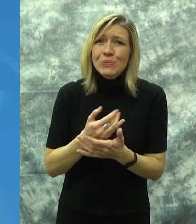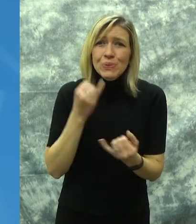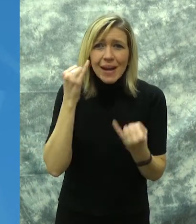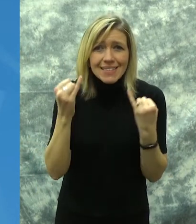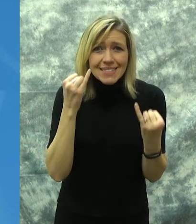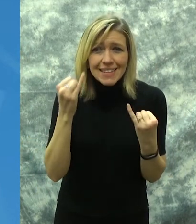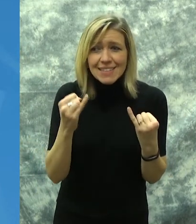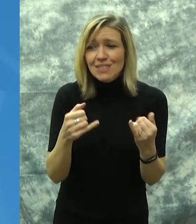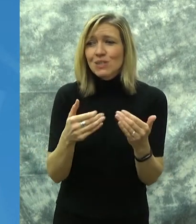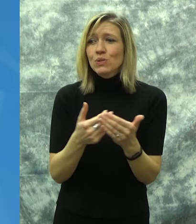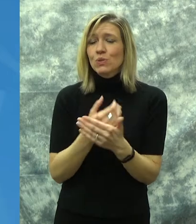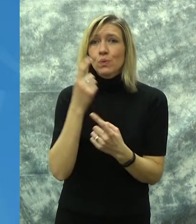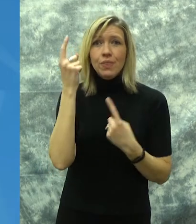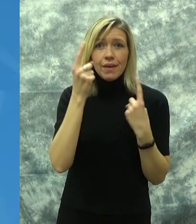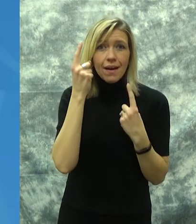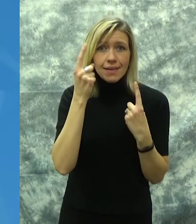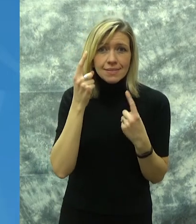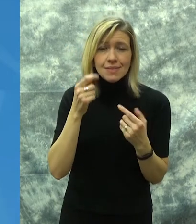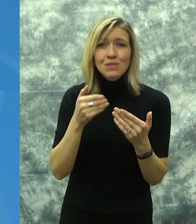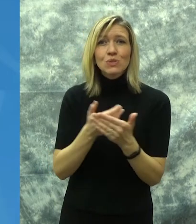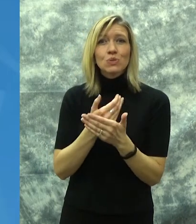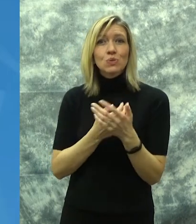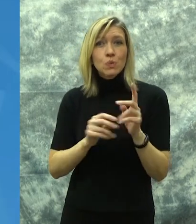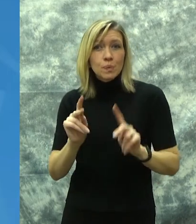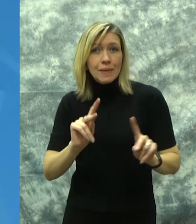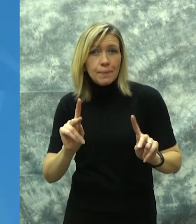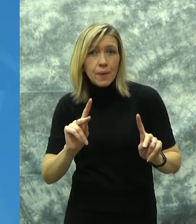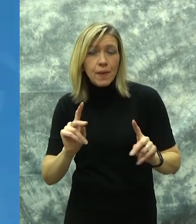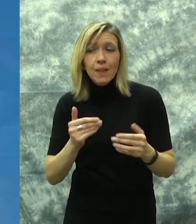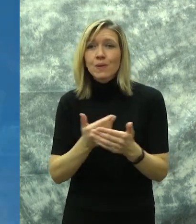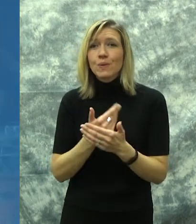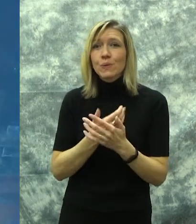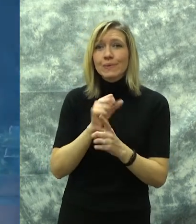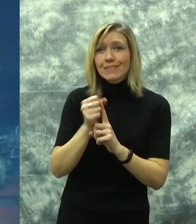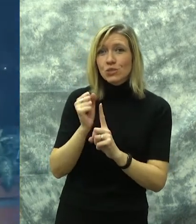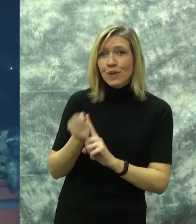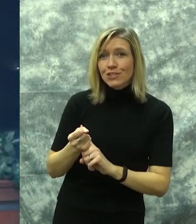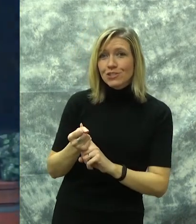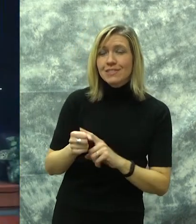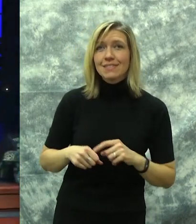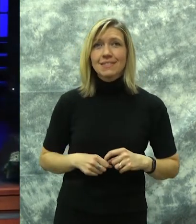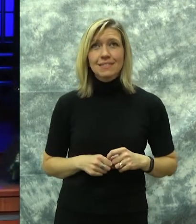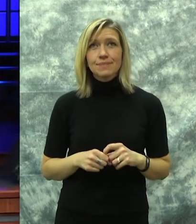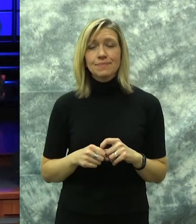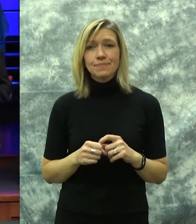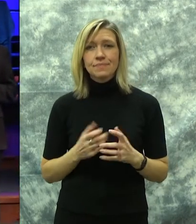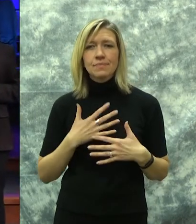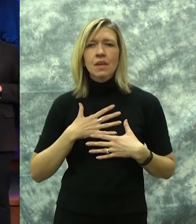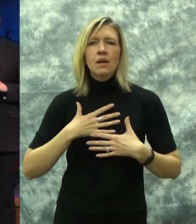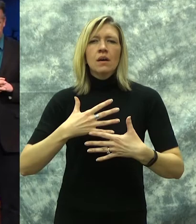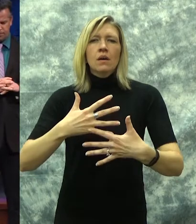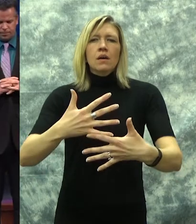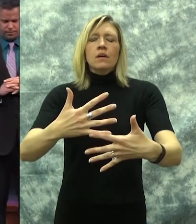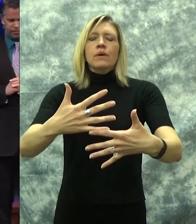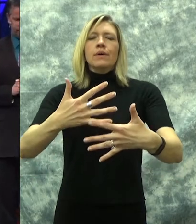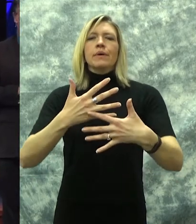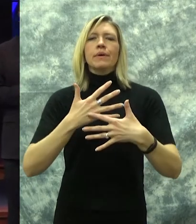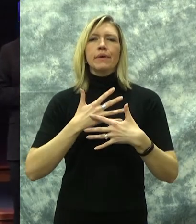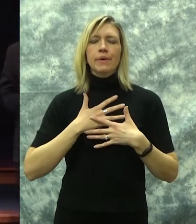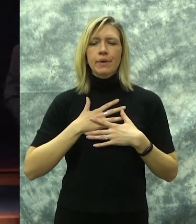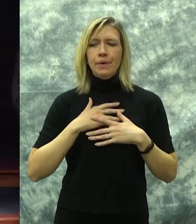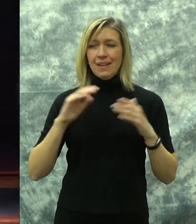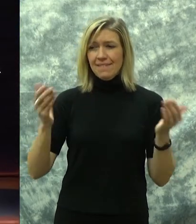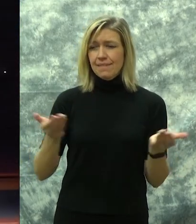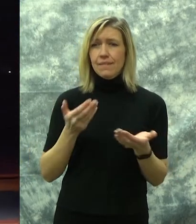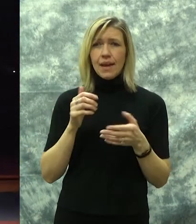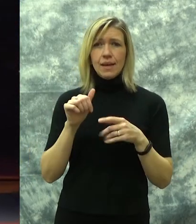new people, and new situations. So taking a deep breath, I invite our practitioner prayer partners to stand with